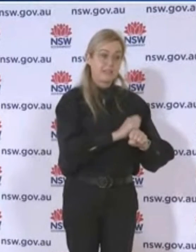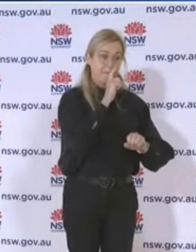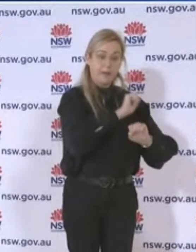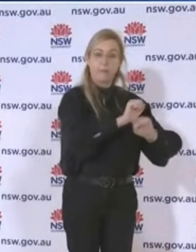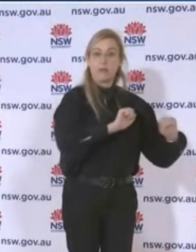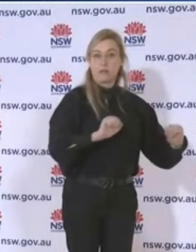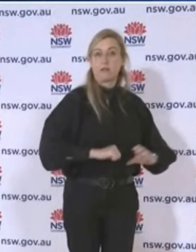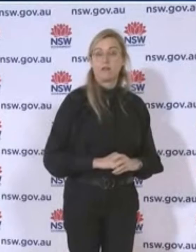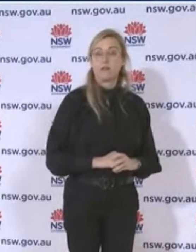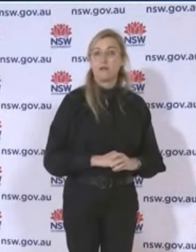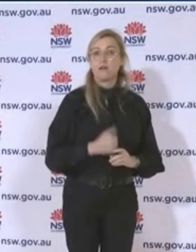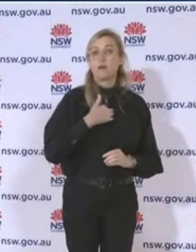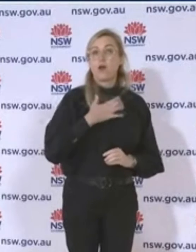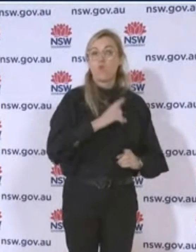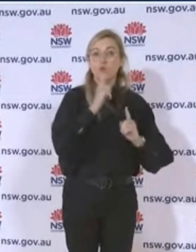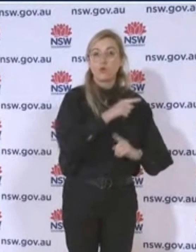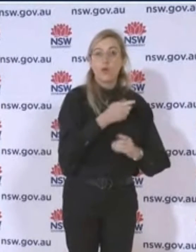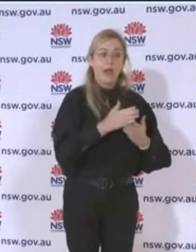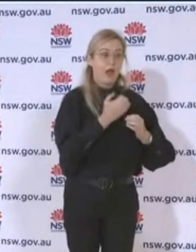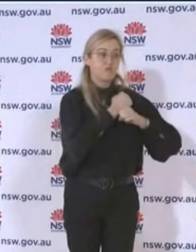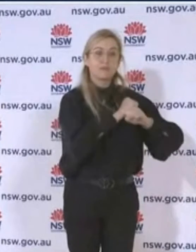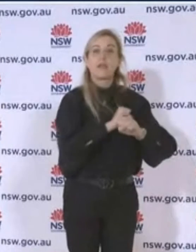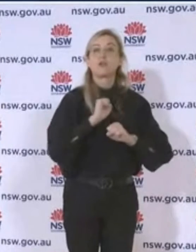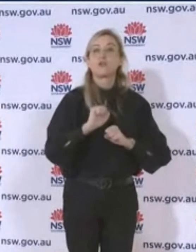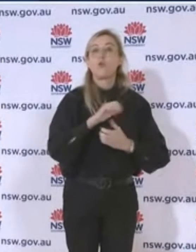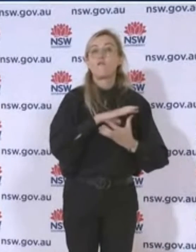as to how you can protect your loved ones and